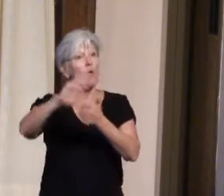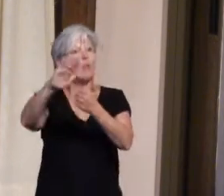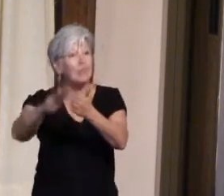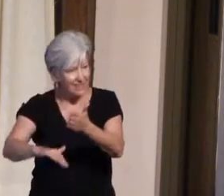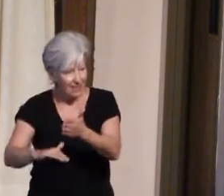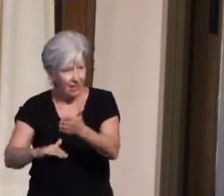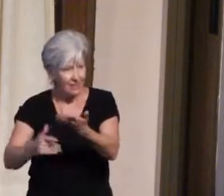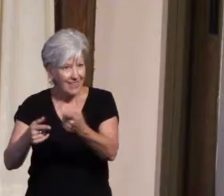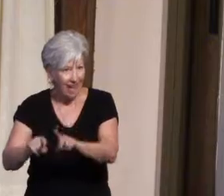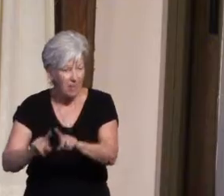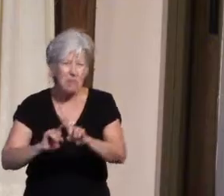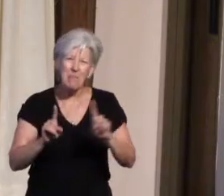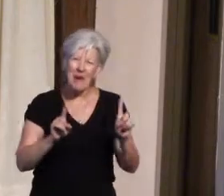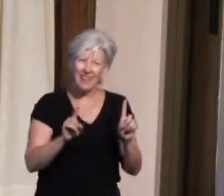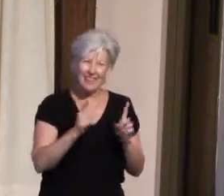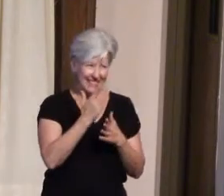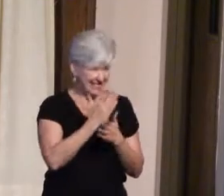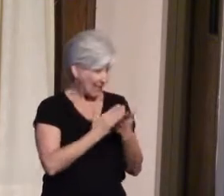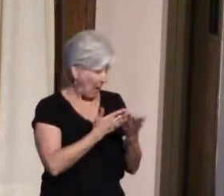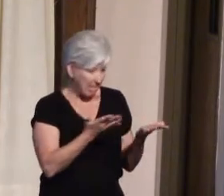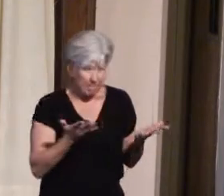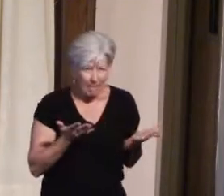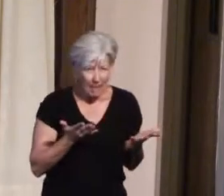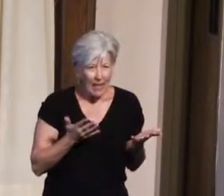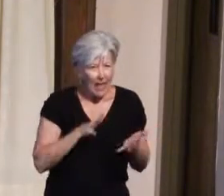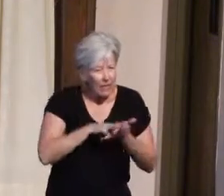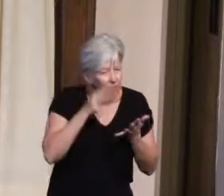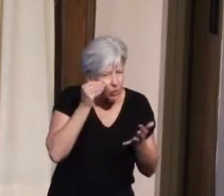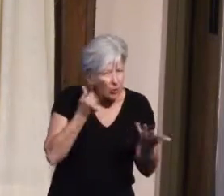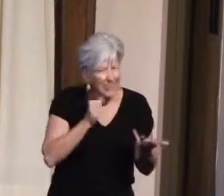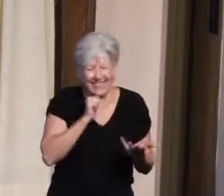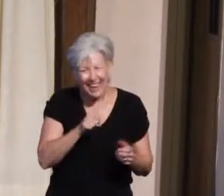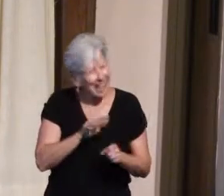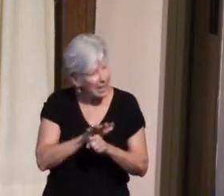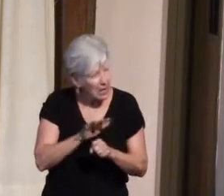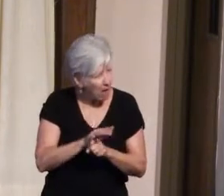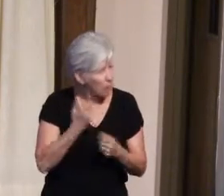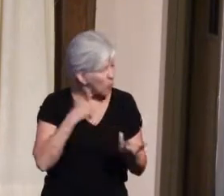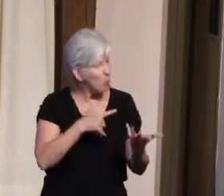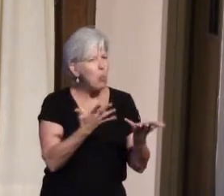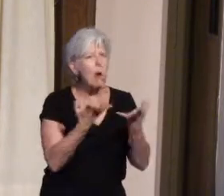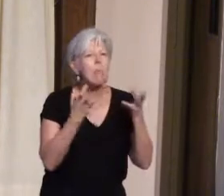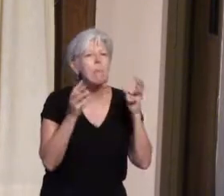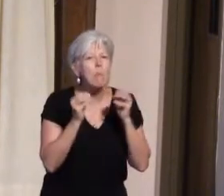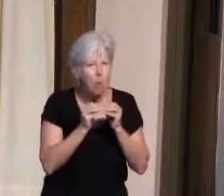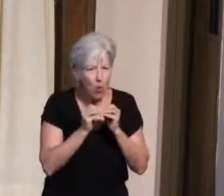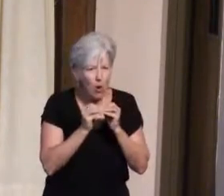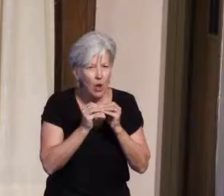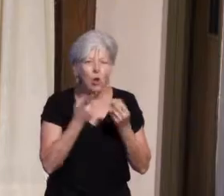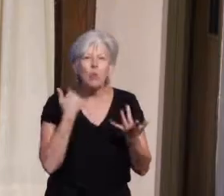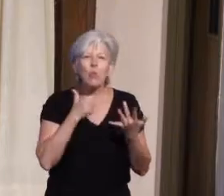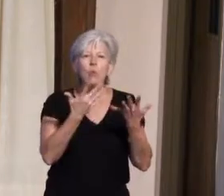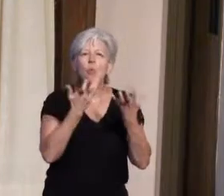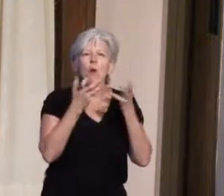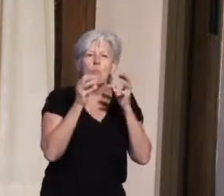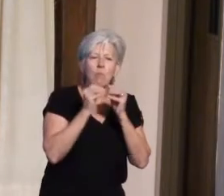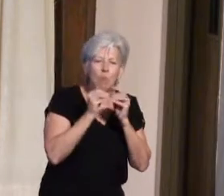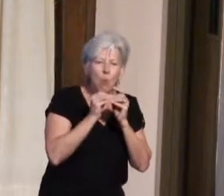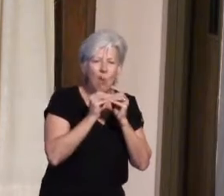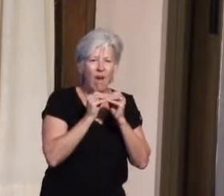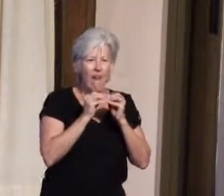more. We want more than just the demonstrations in our human life. We want a deeper